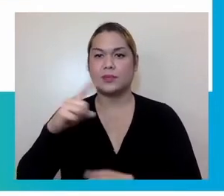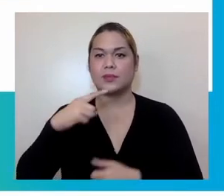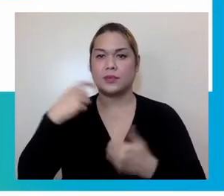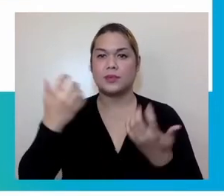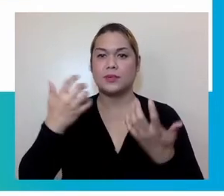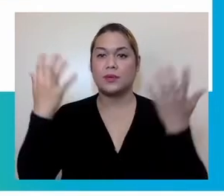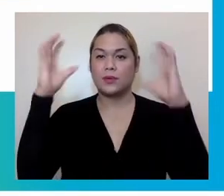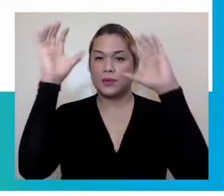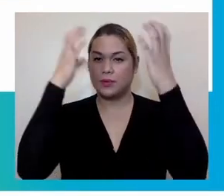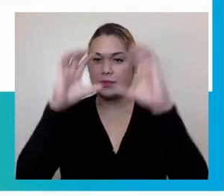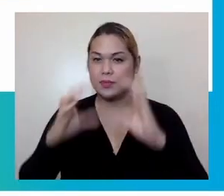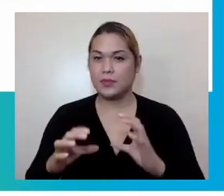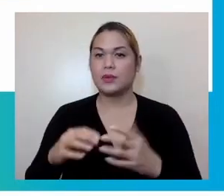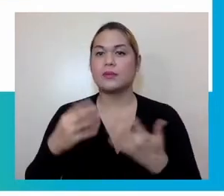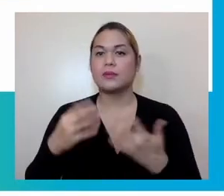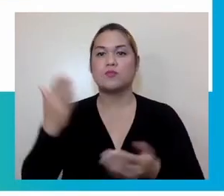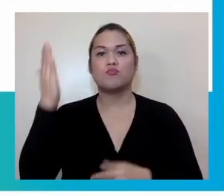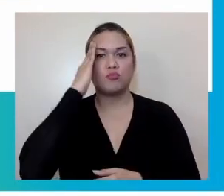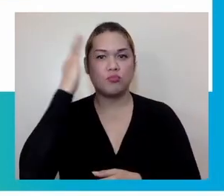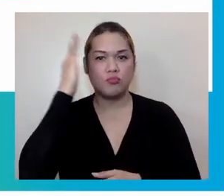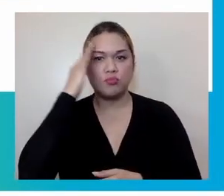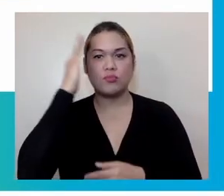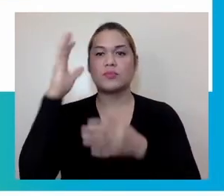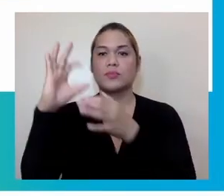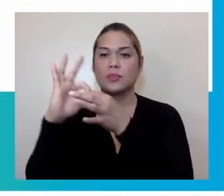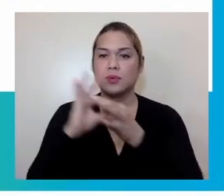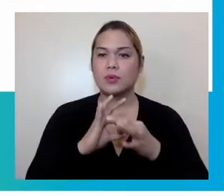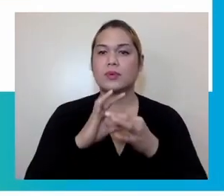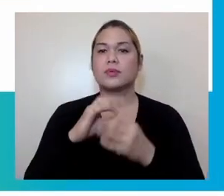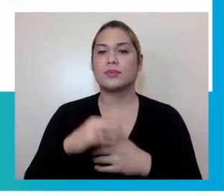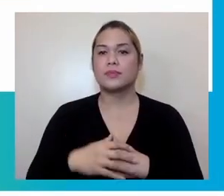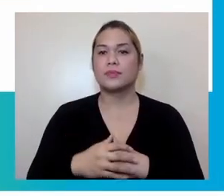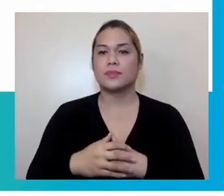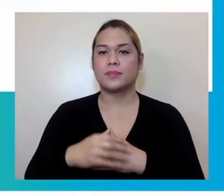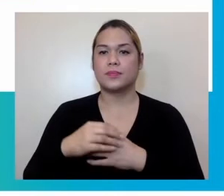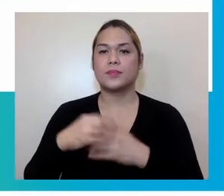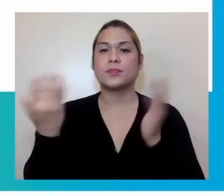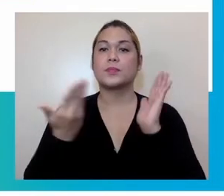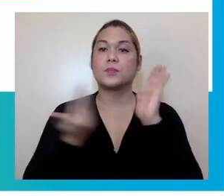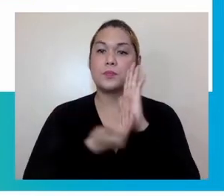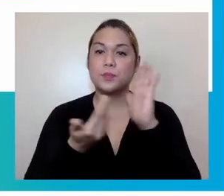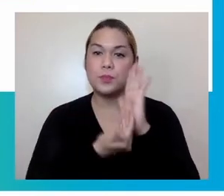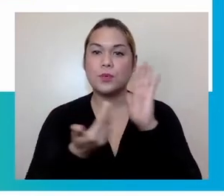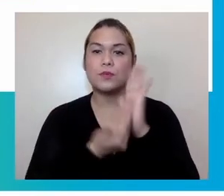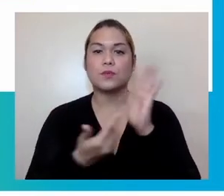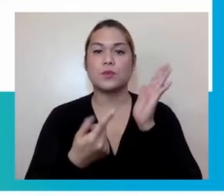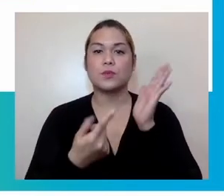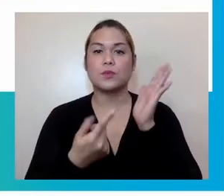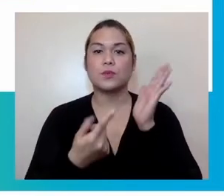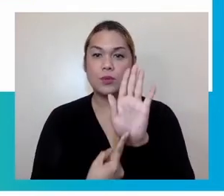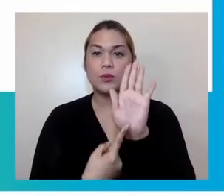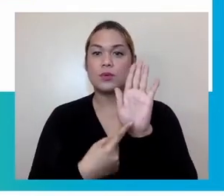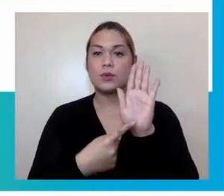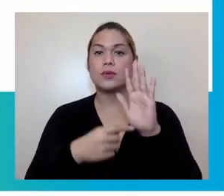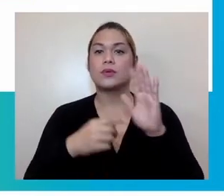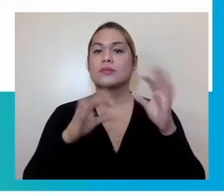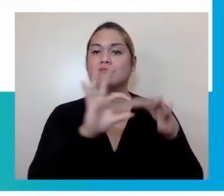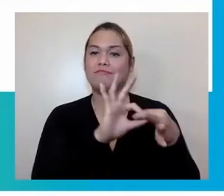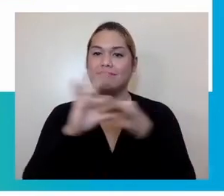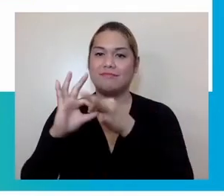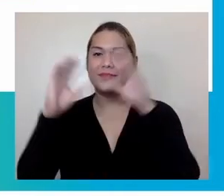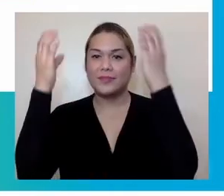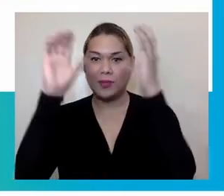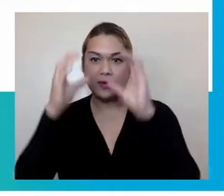the ADB to prove itself as a climate leader and to reverse its outdated energy policy and end its support for fossil